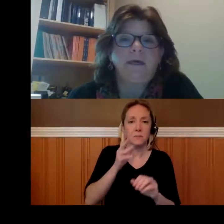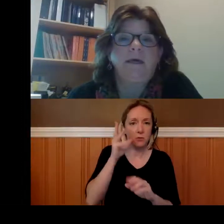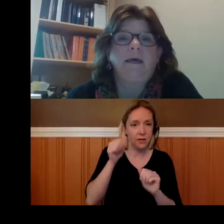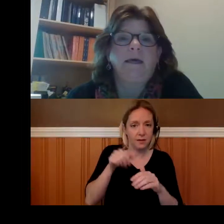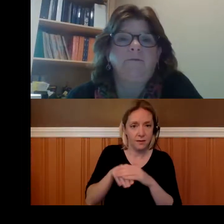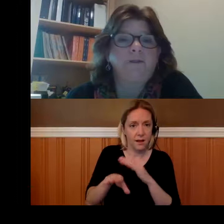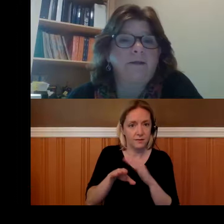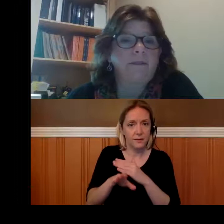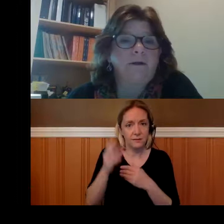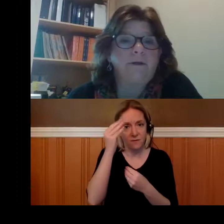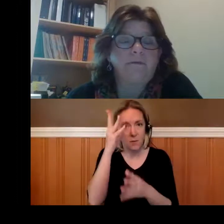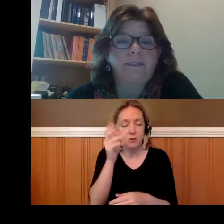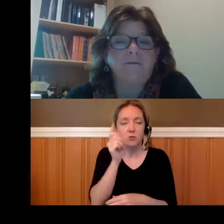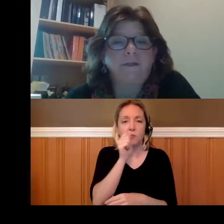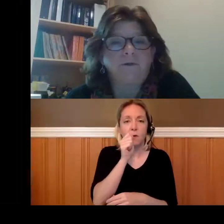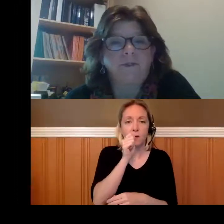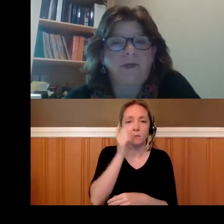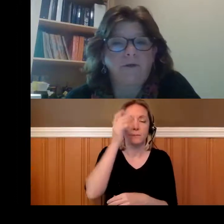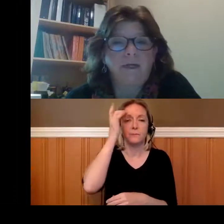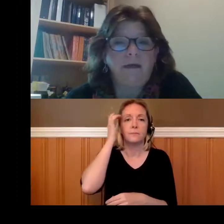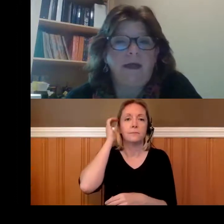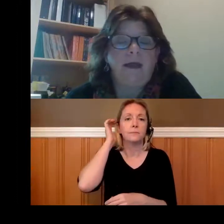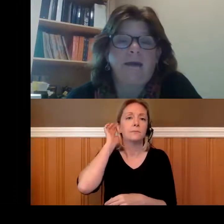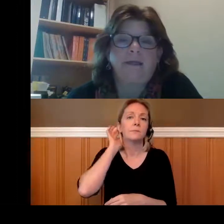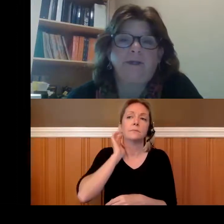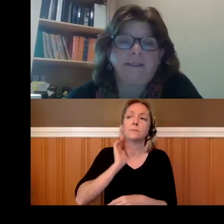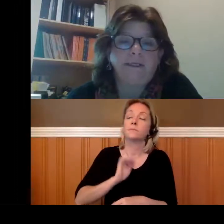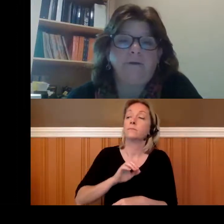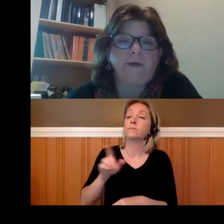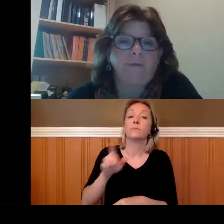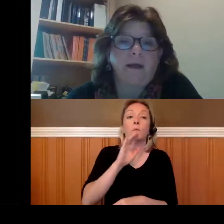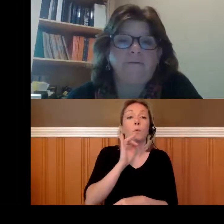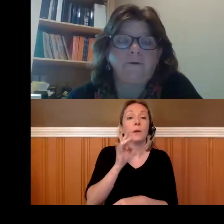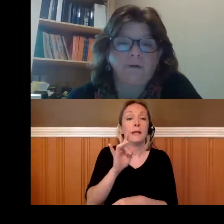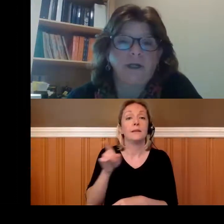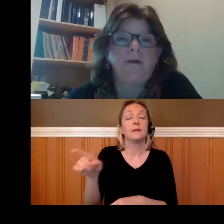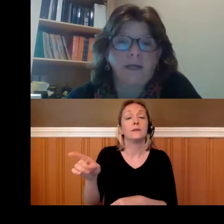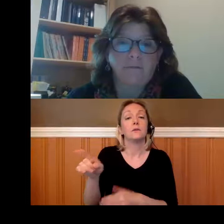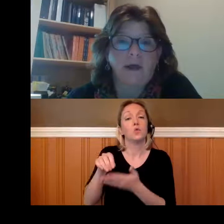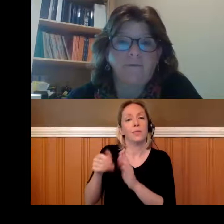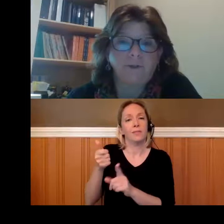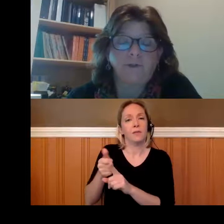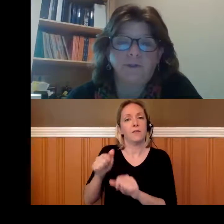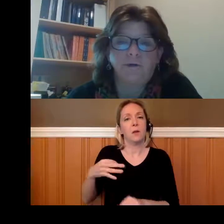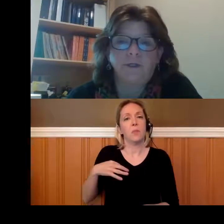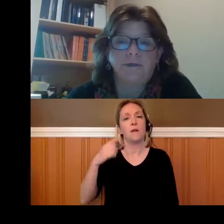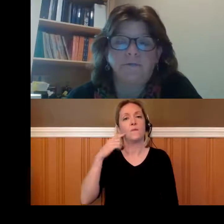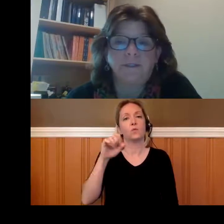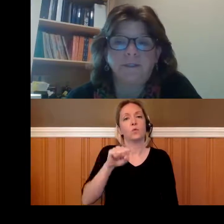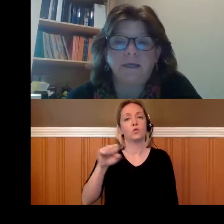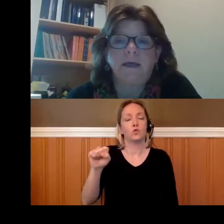If your child's not already receiving Social Security, at age 18, your child can apply for Social Security